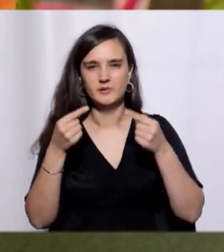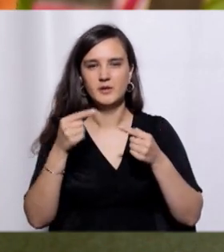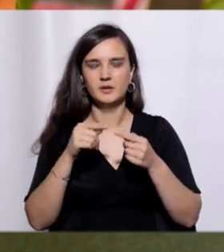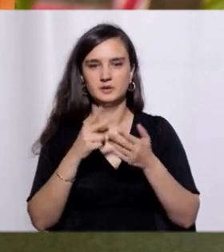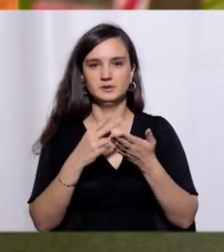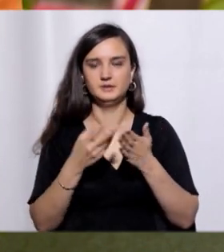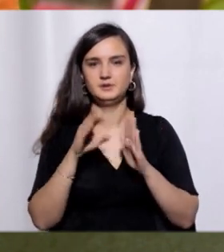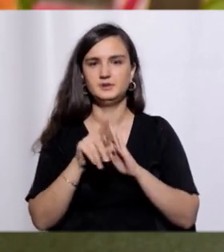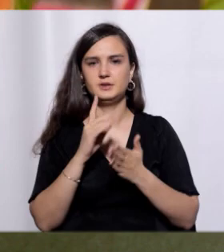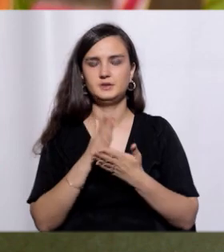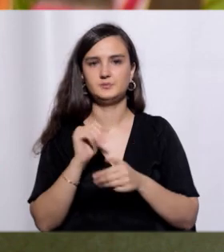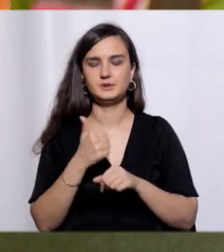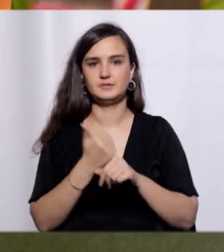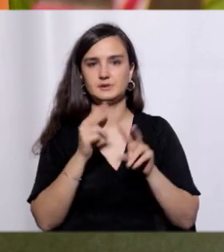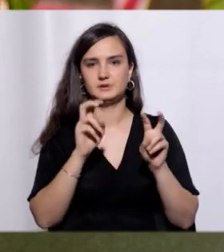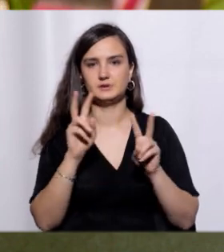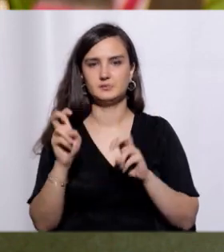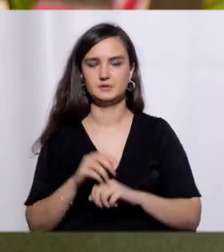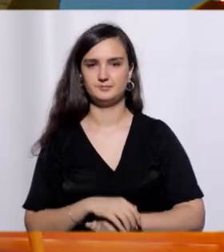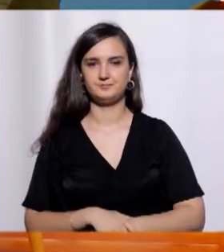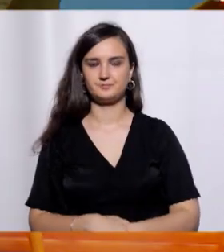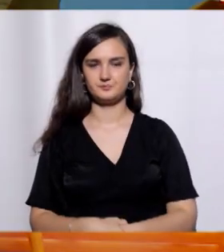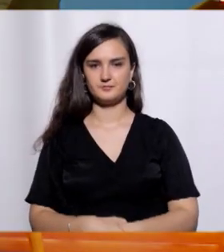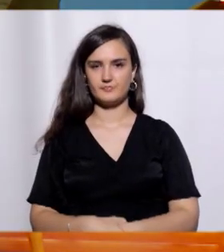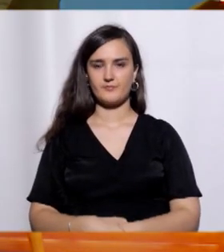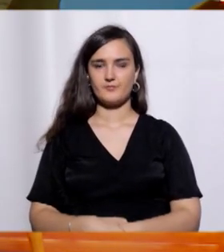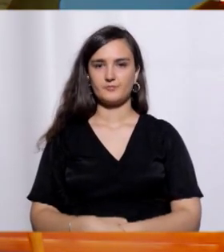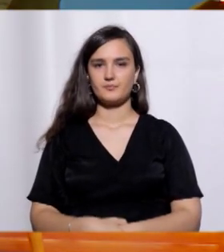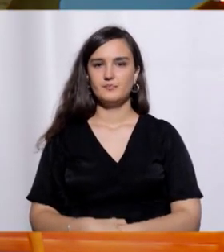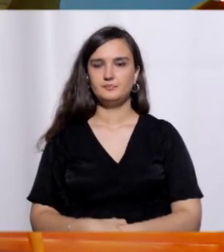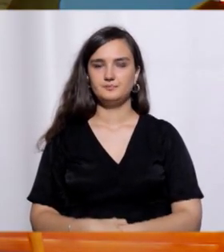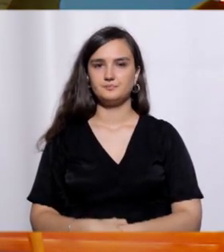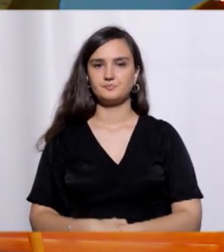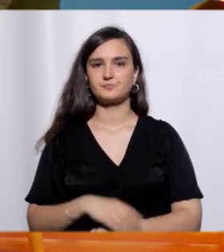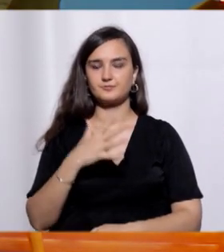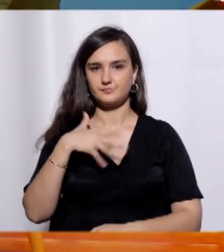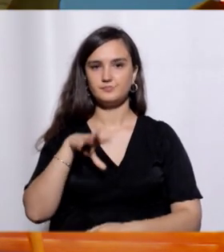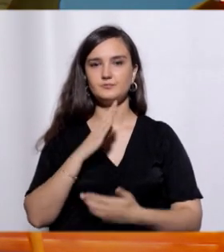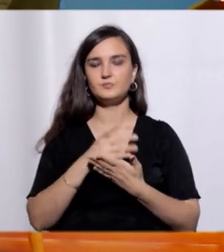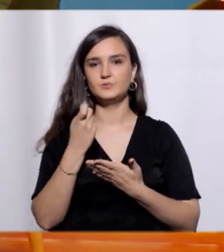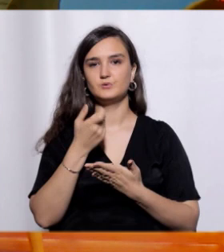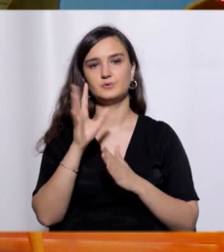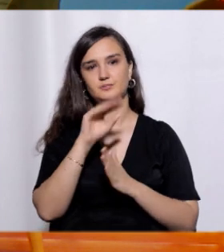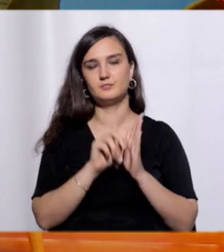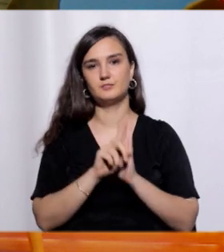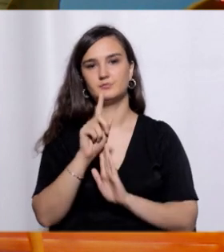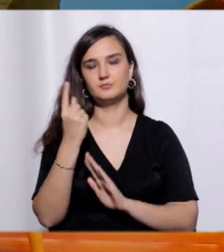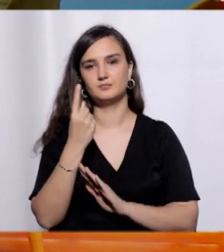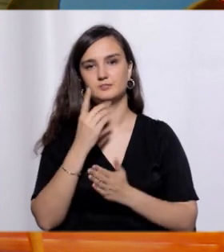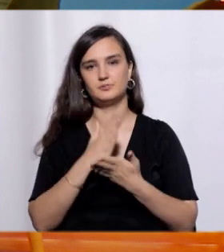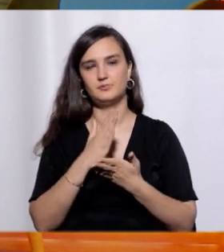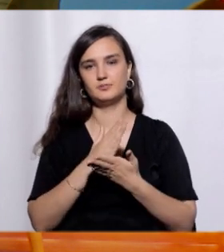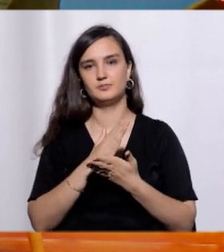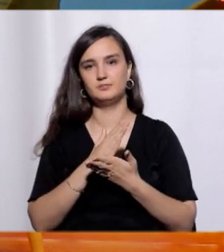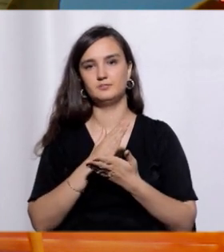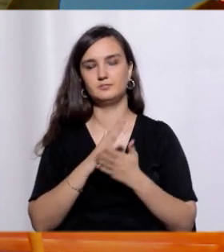book. What are our main themes, Mr. Derill? We have a few, and I will start with the first one. The first one